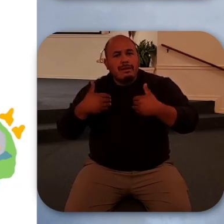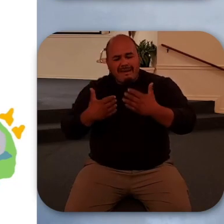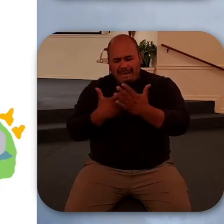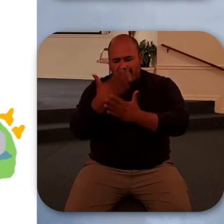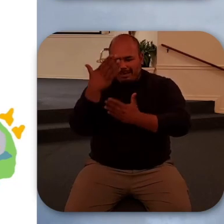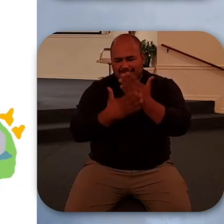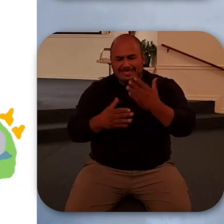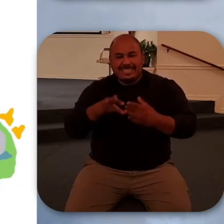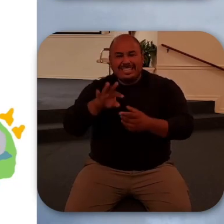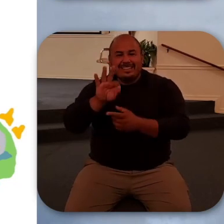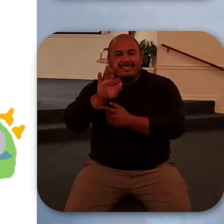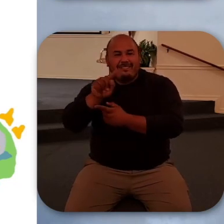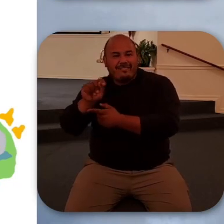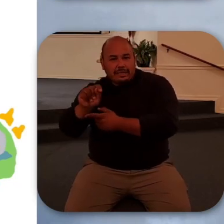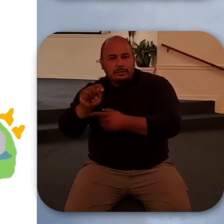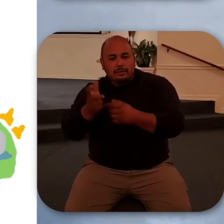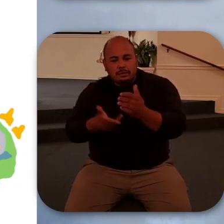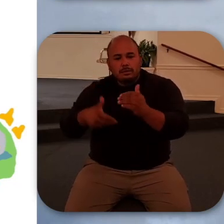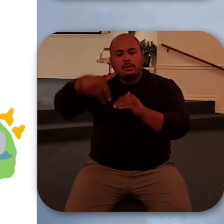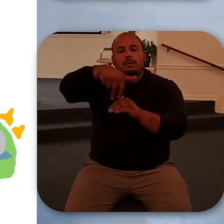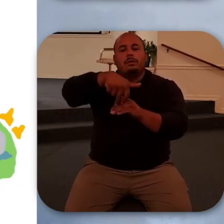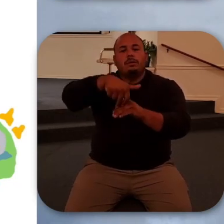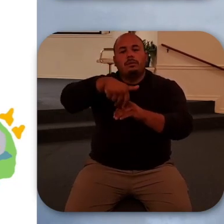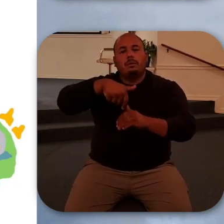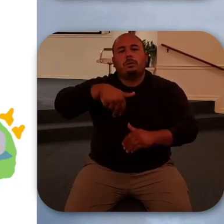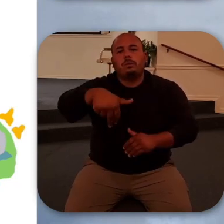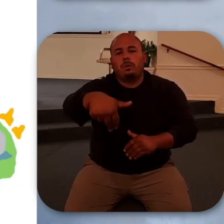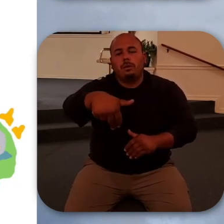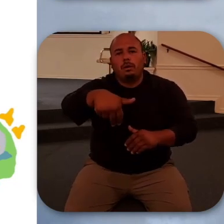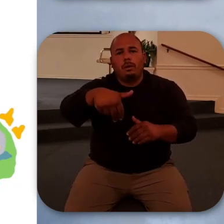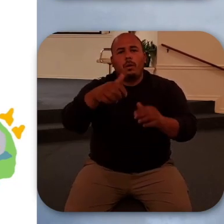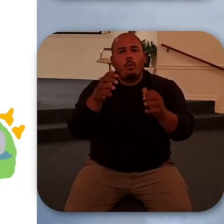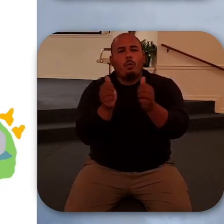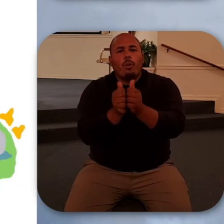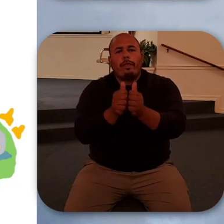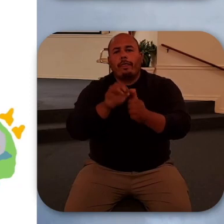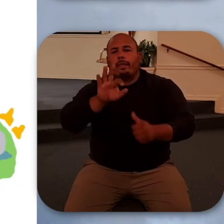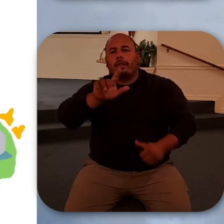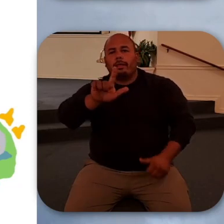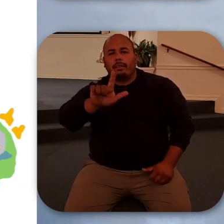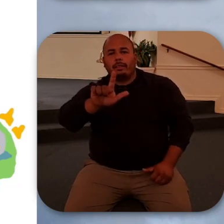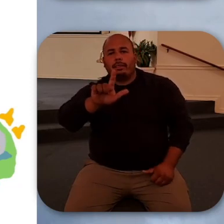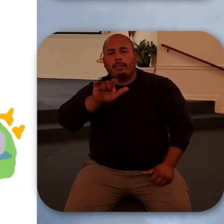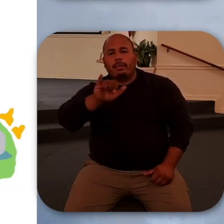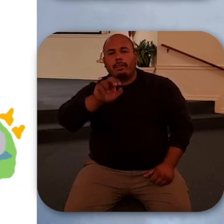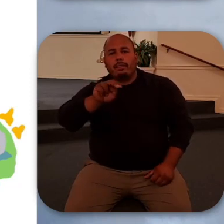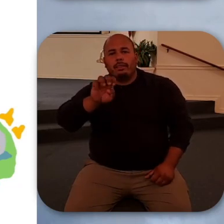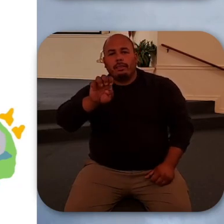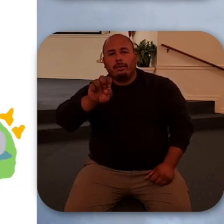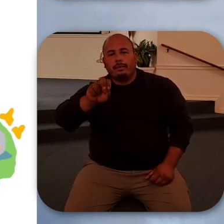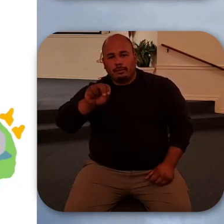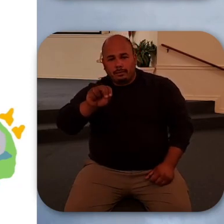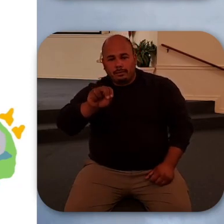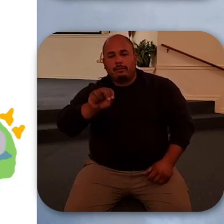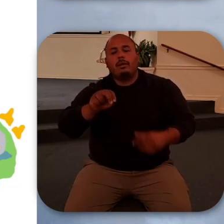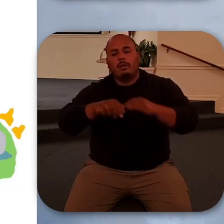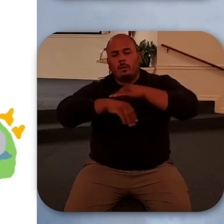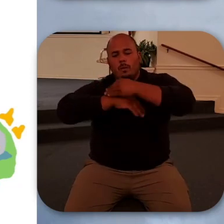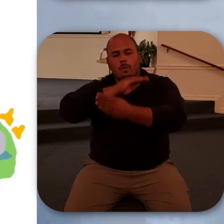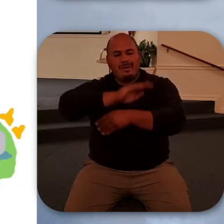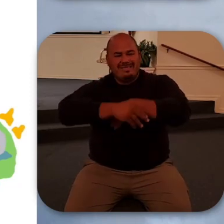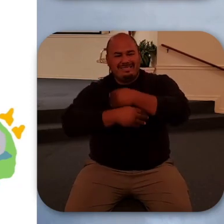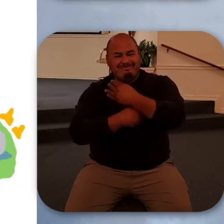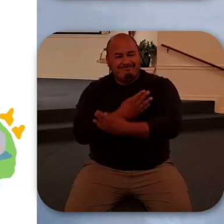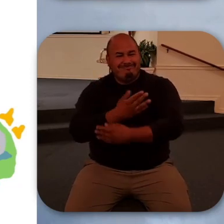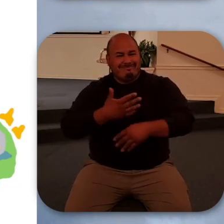of linen and a cloth around his face. Jesus said to them, take off the grave clothes and let him